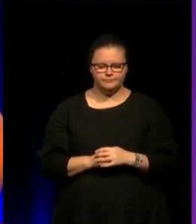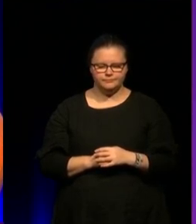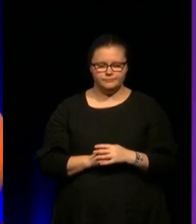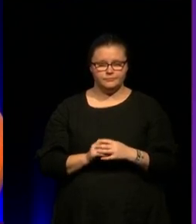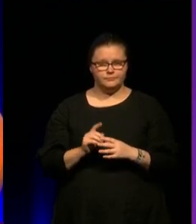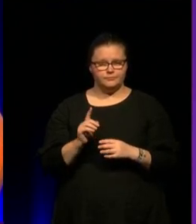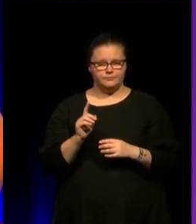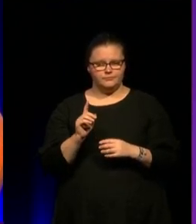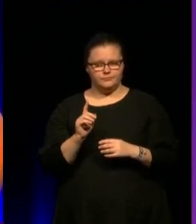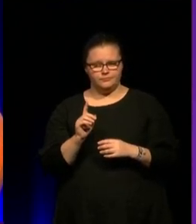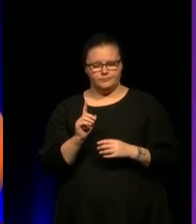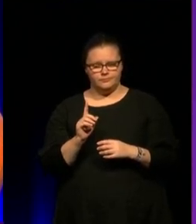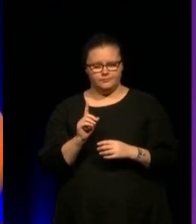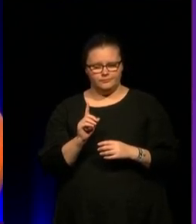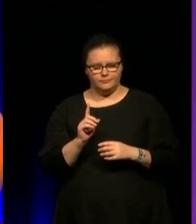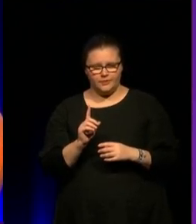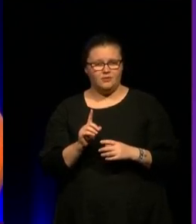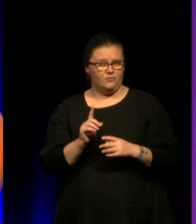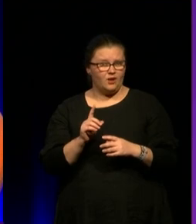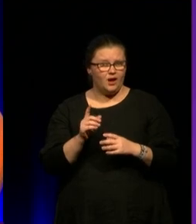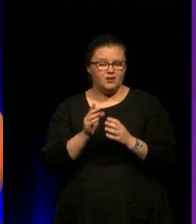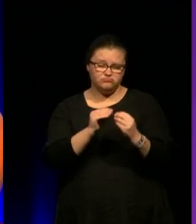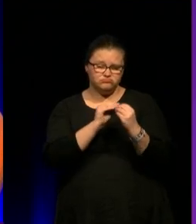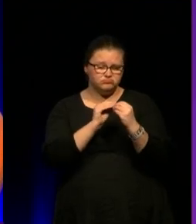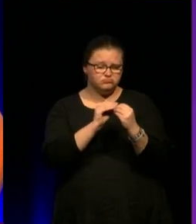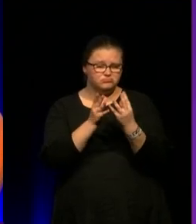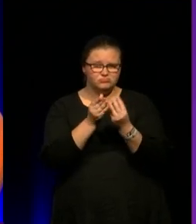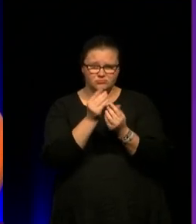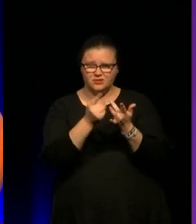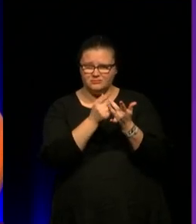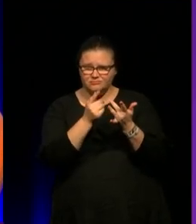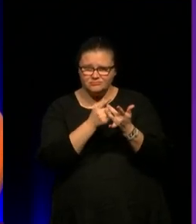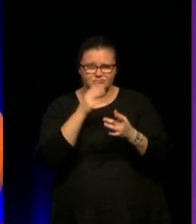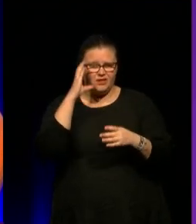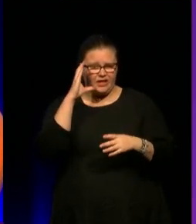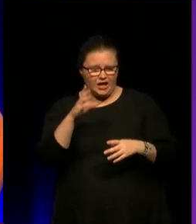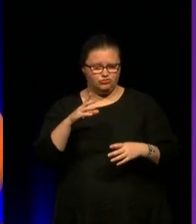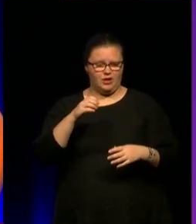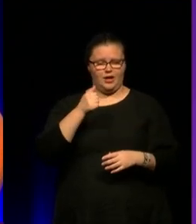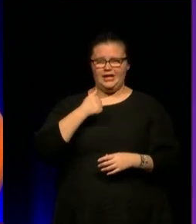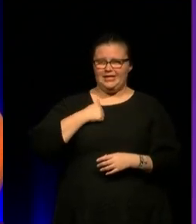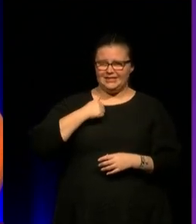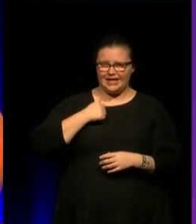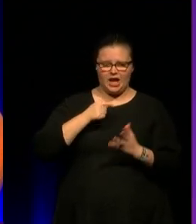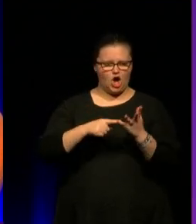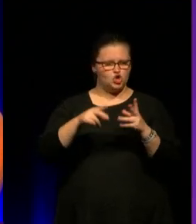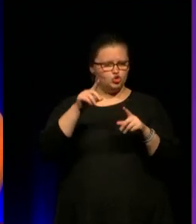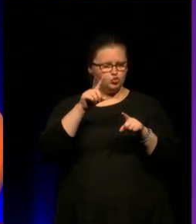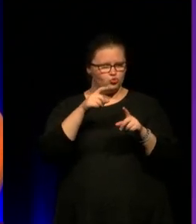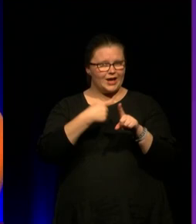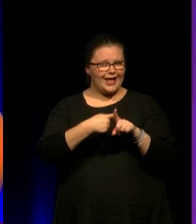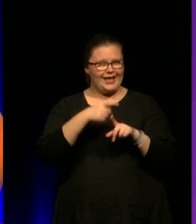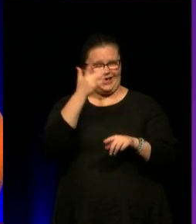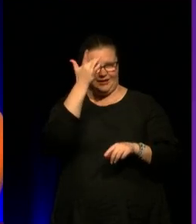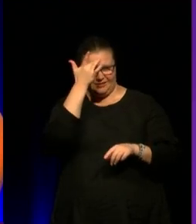the regulatory system for several countries. So Canada, the UK and India are going to be the first ones.